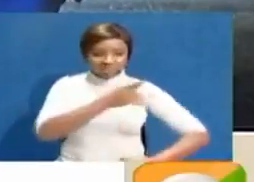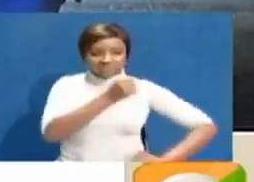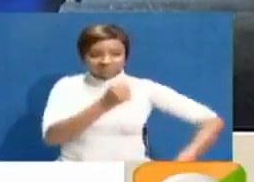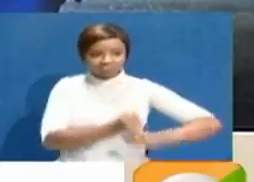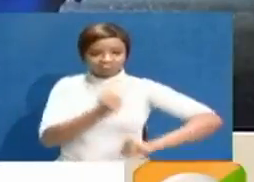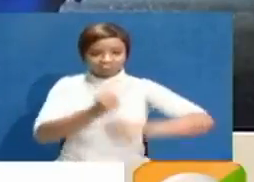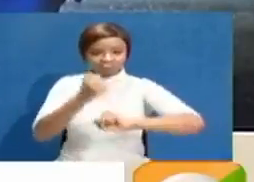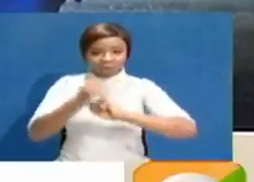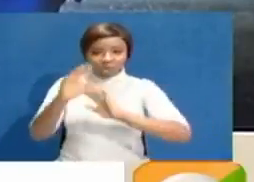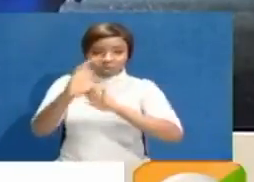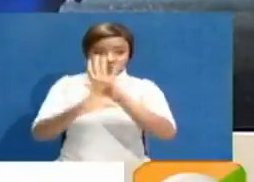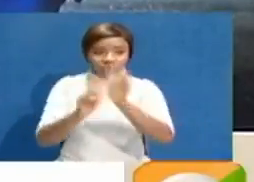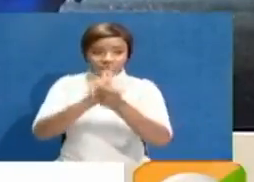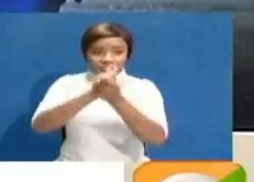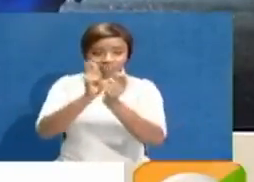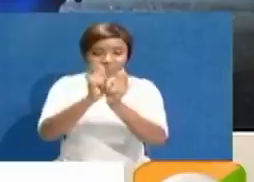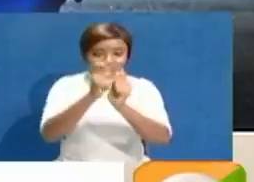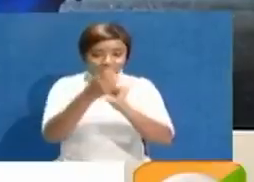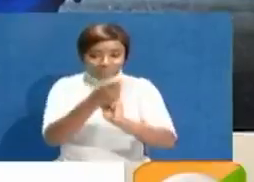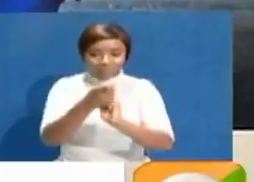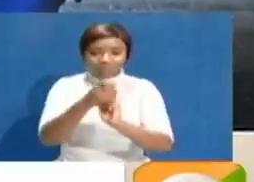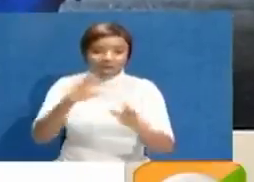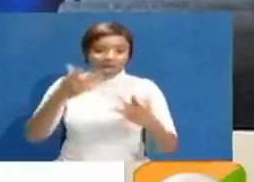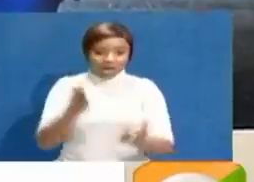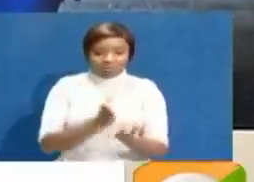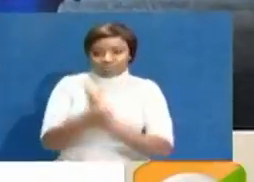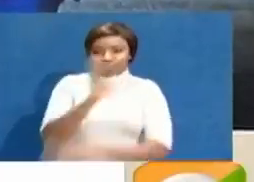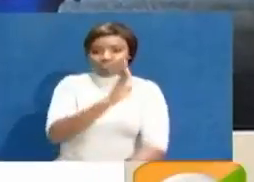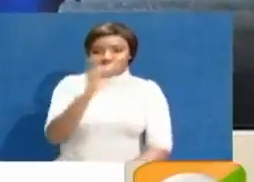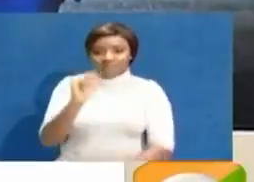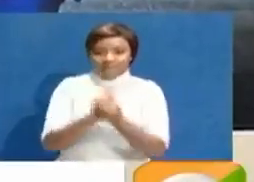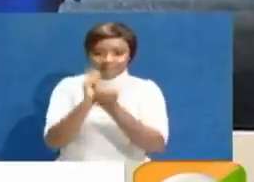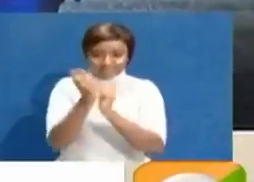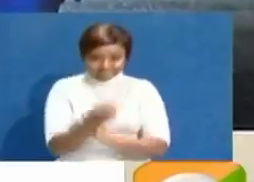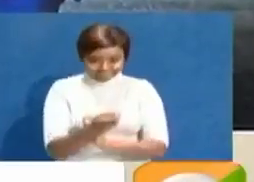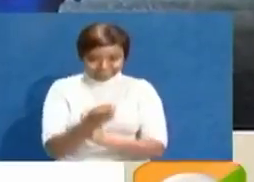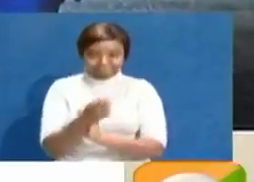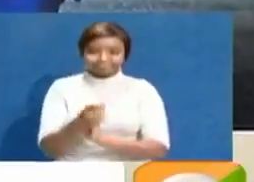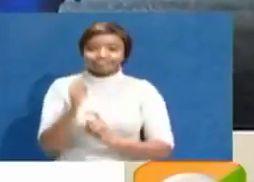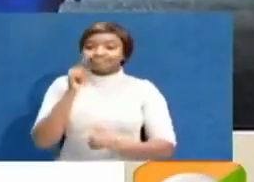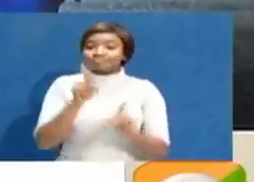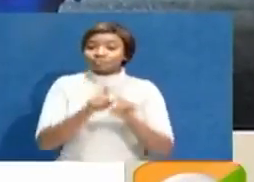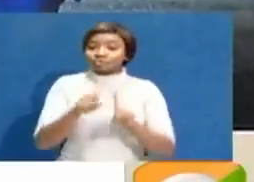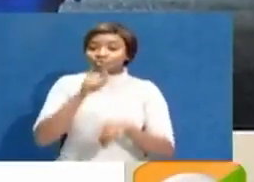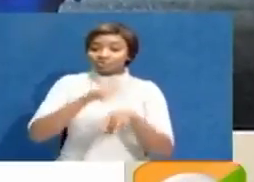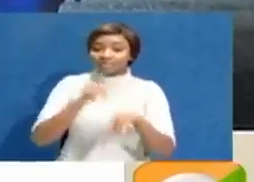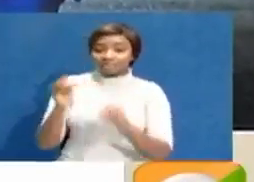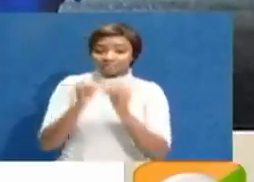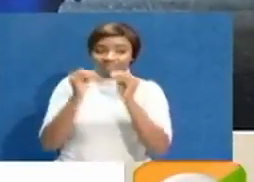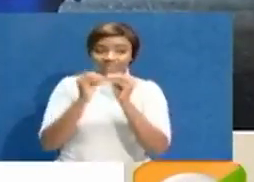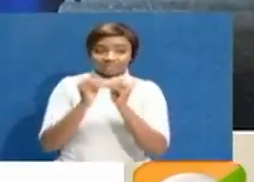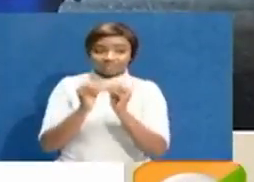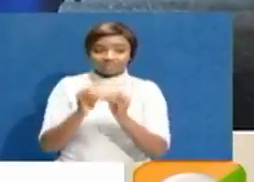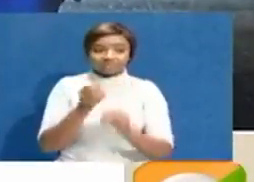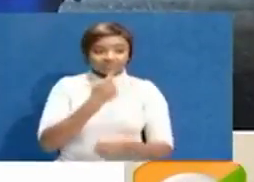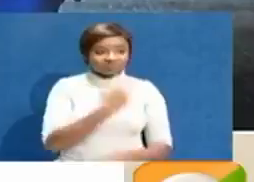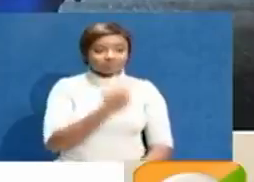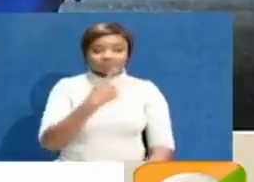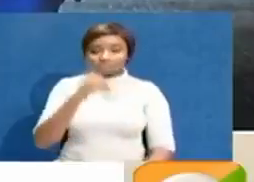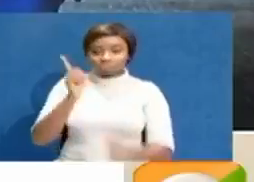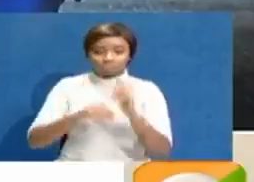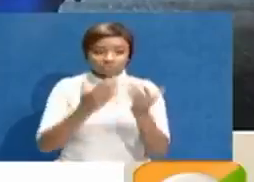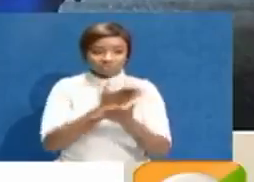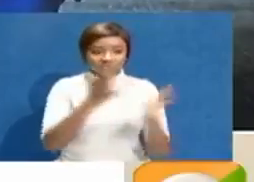reforms under the Building Bridges Initiative. The ODM leader, who was addressing religious leaders from across the country, told off his critics